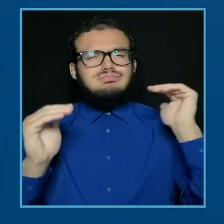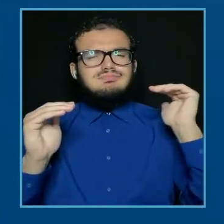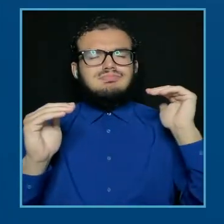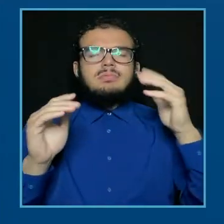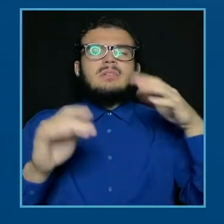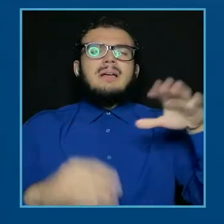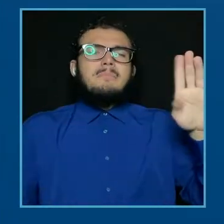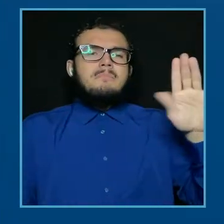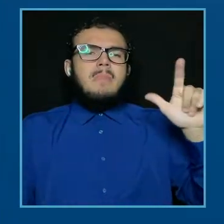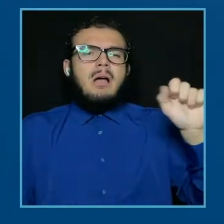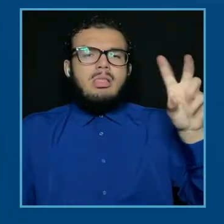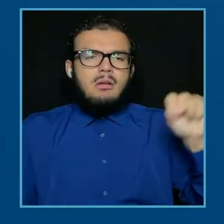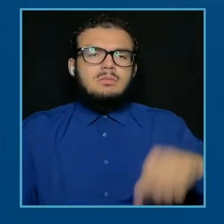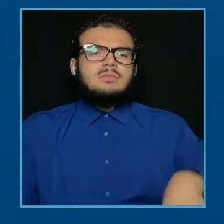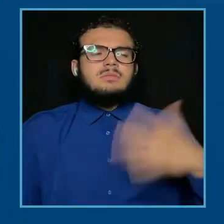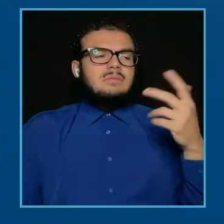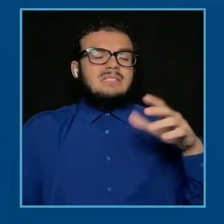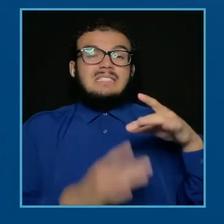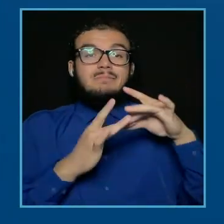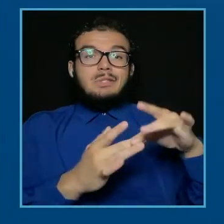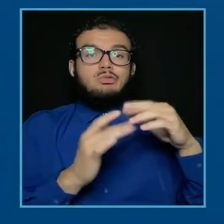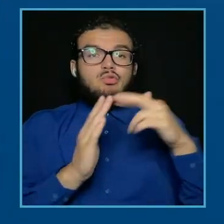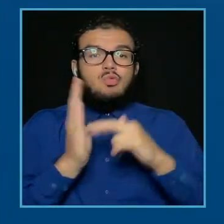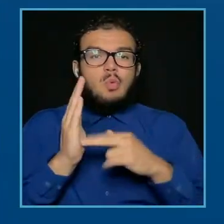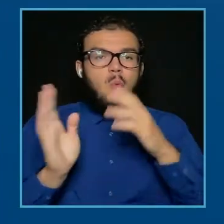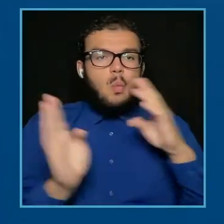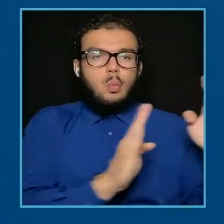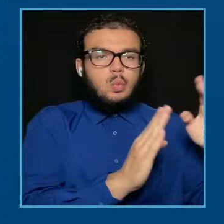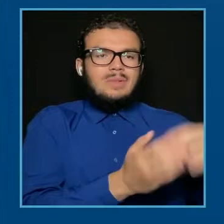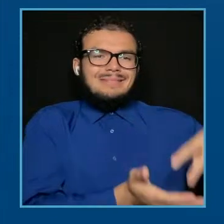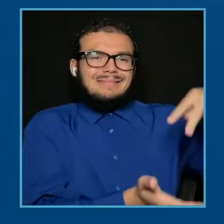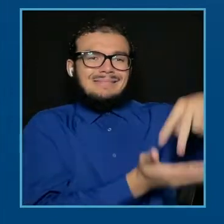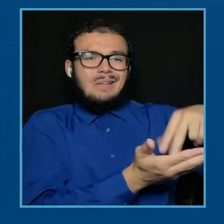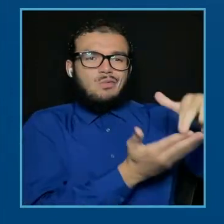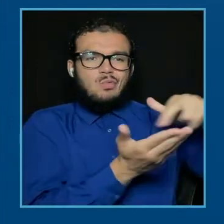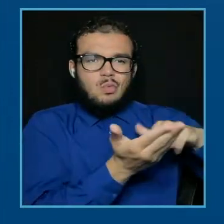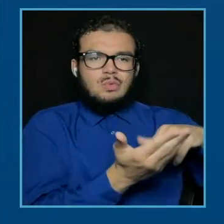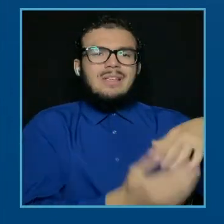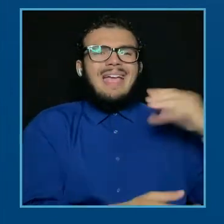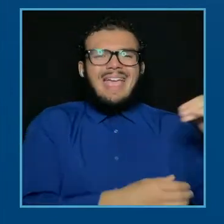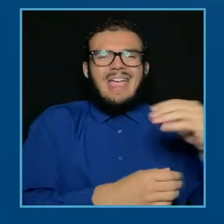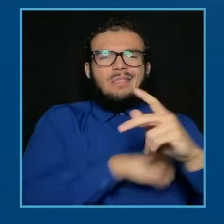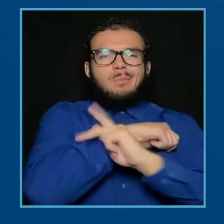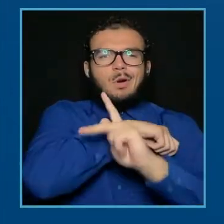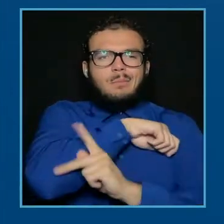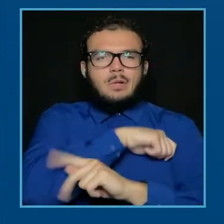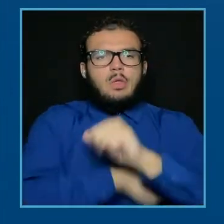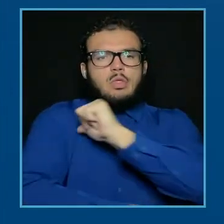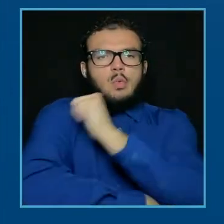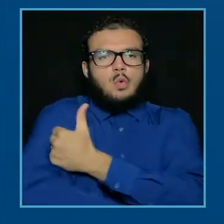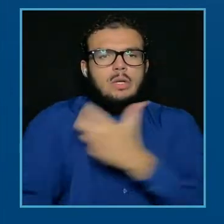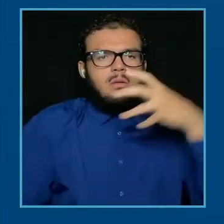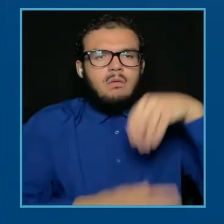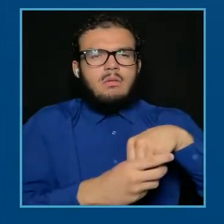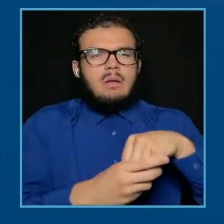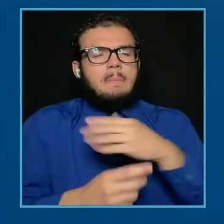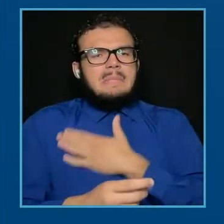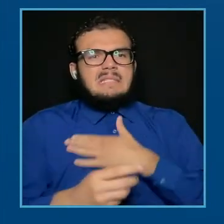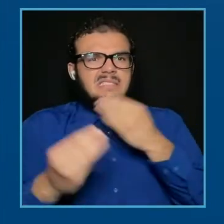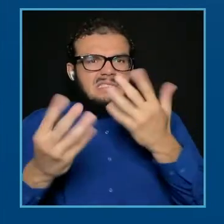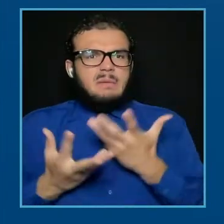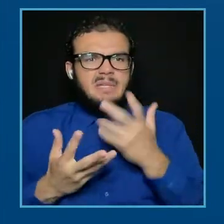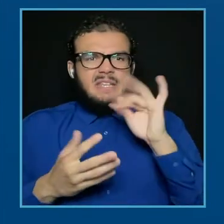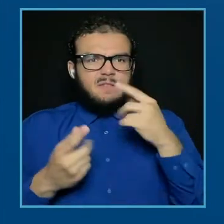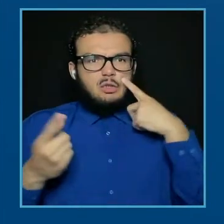special rules of order, standing rules, and then the parliamentary authority. Please tell me if you agree with that